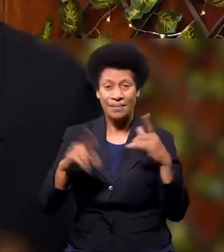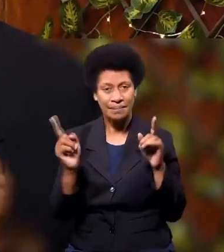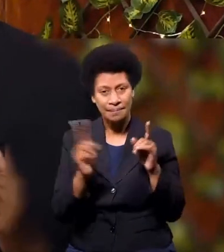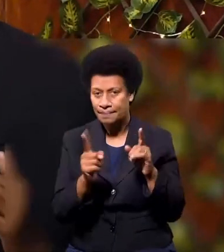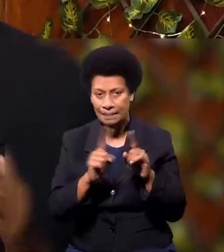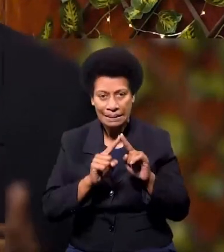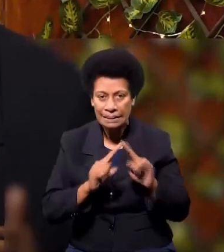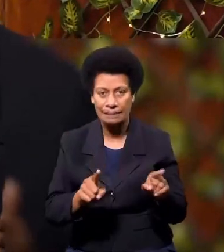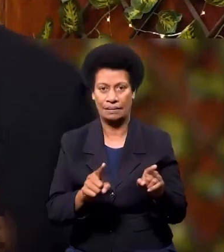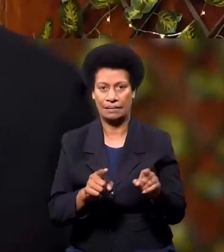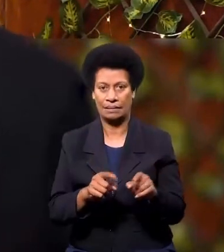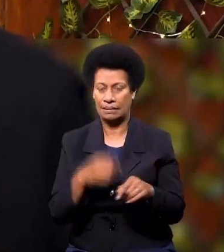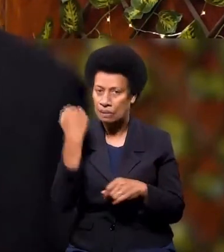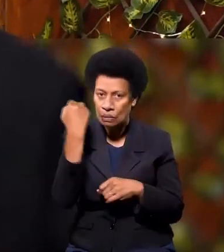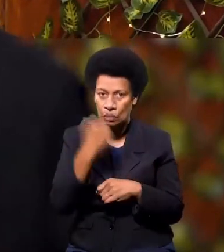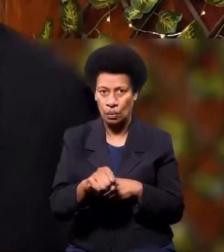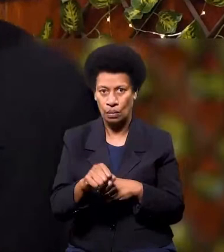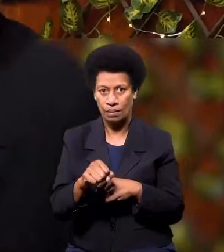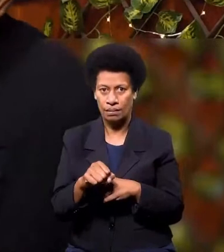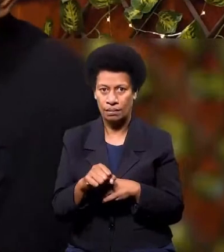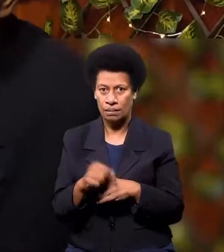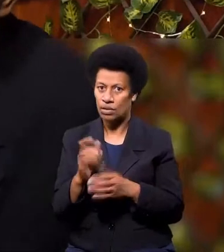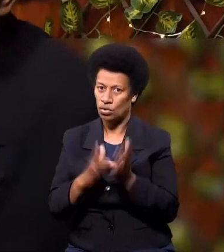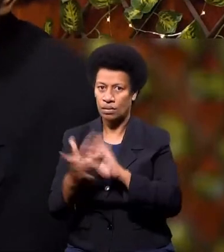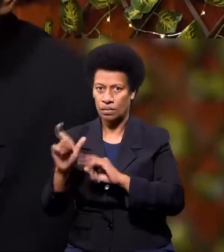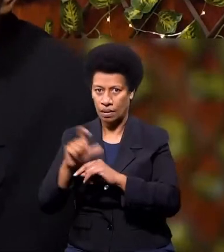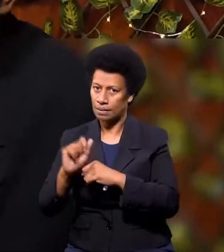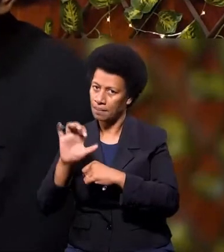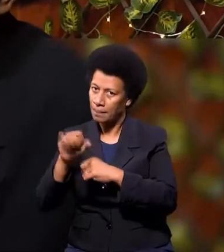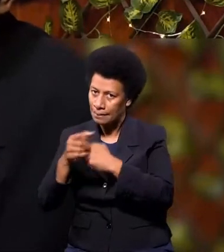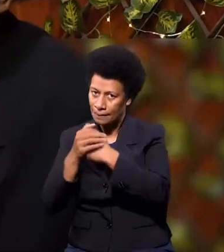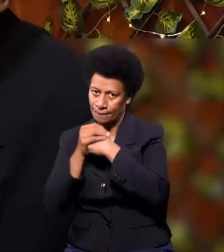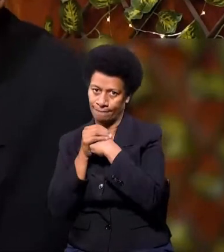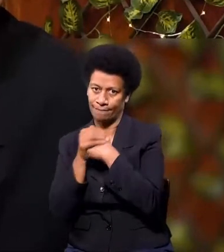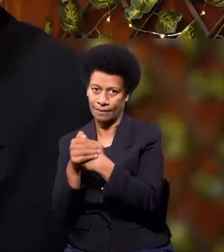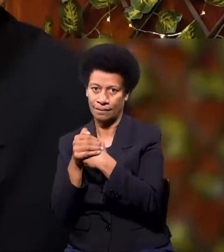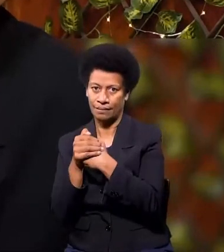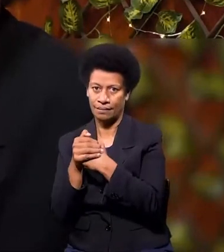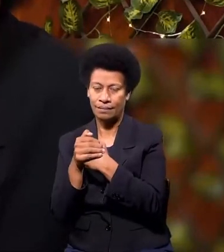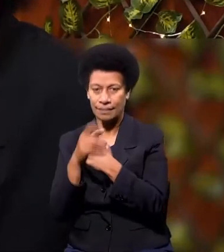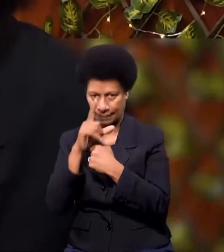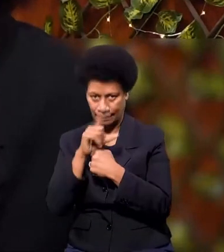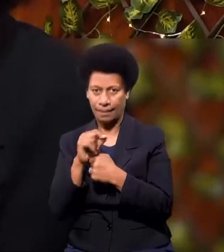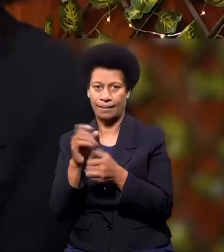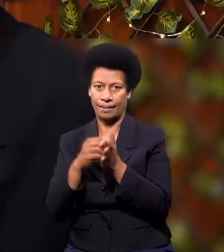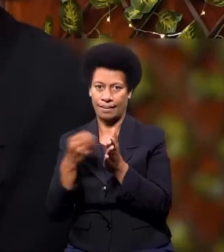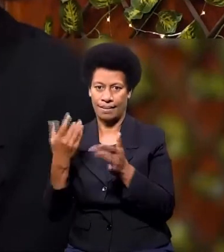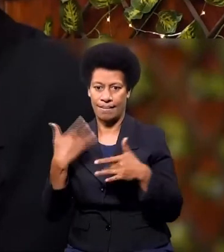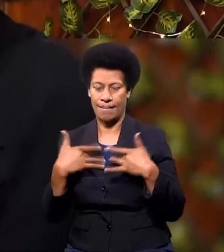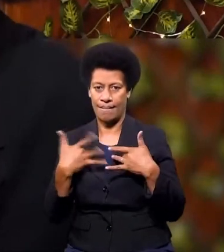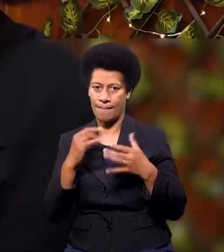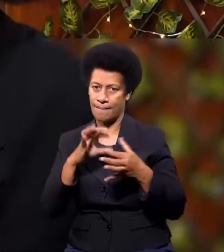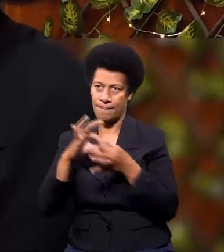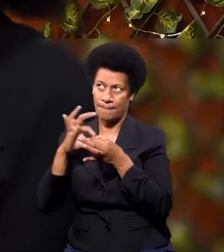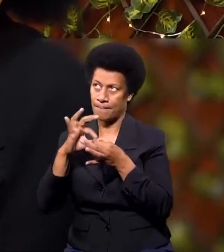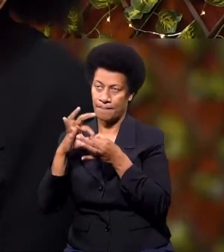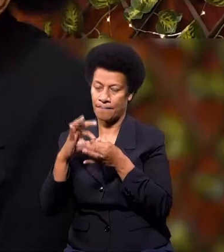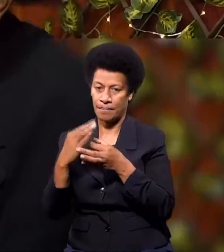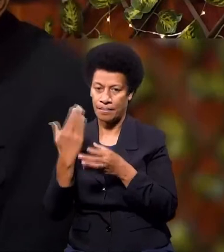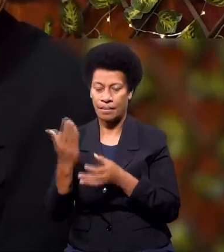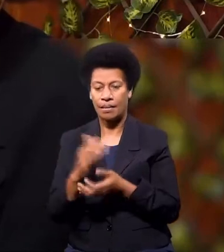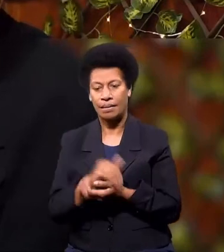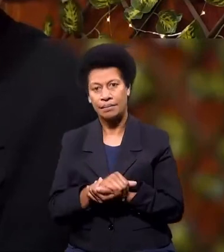as we're moving on, we also find that Jesus also regarded the instructions recorded by the prophets of Moses